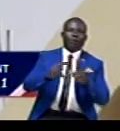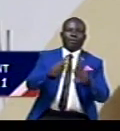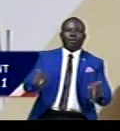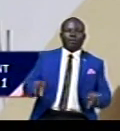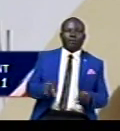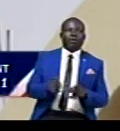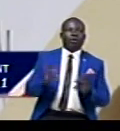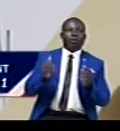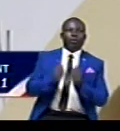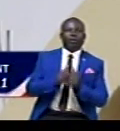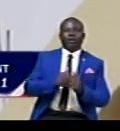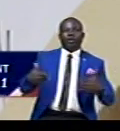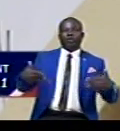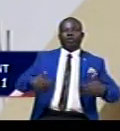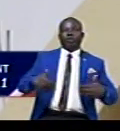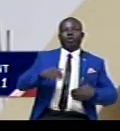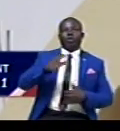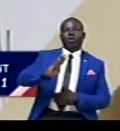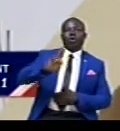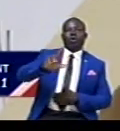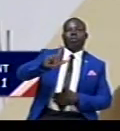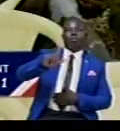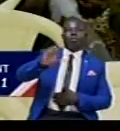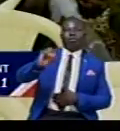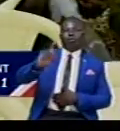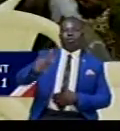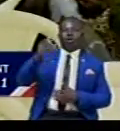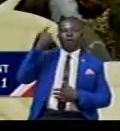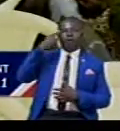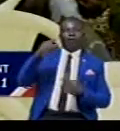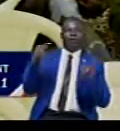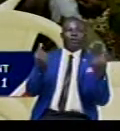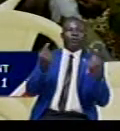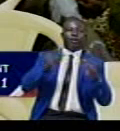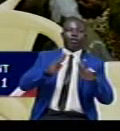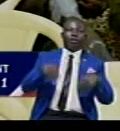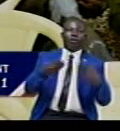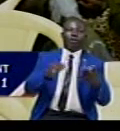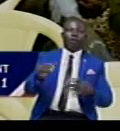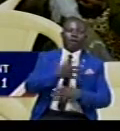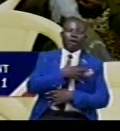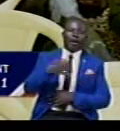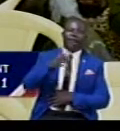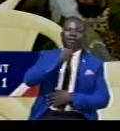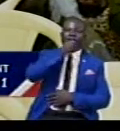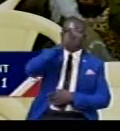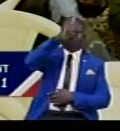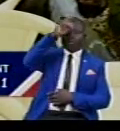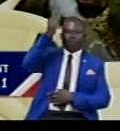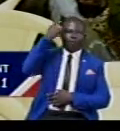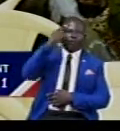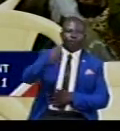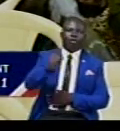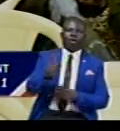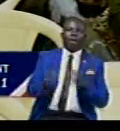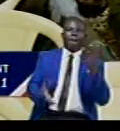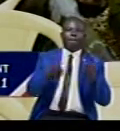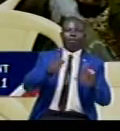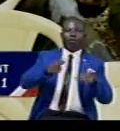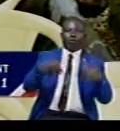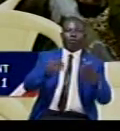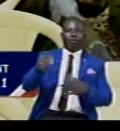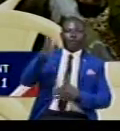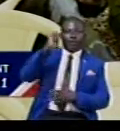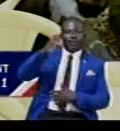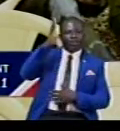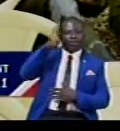Bullock for a sin offering an Iran for a bond offering is a put on the